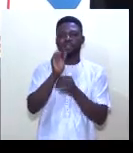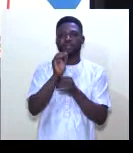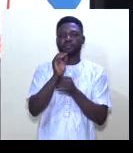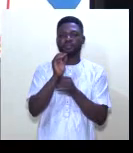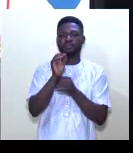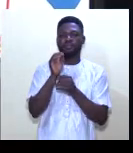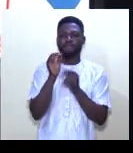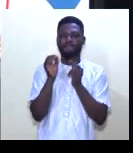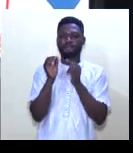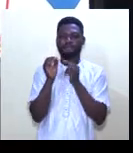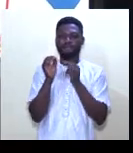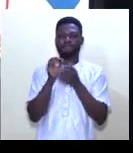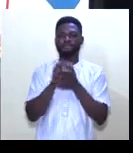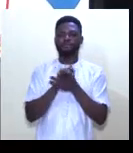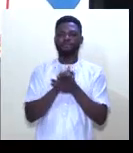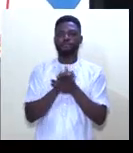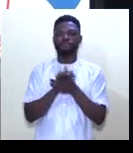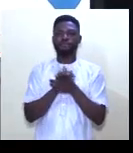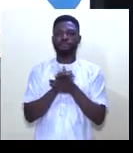than 90.